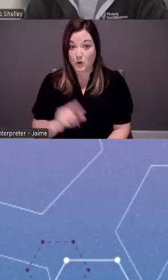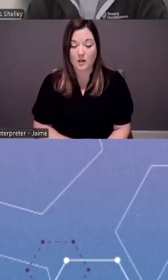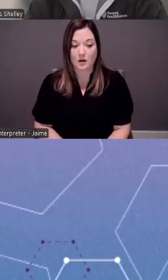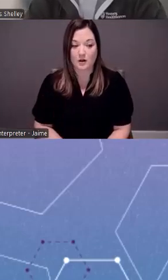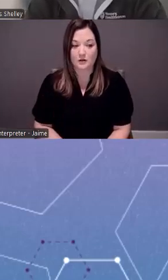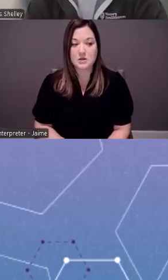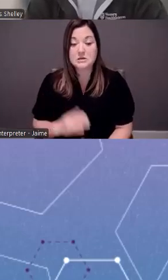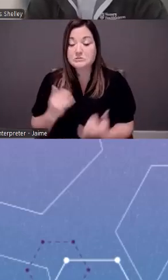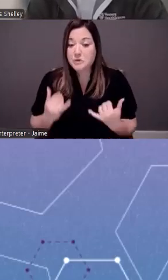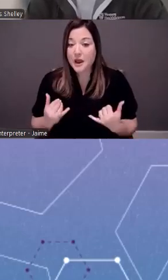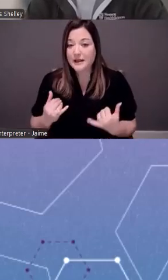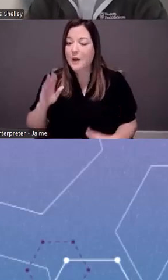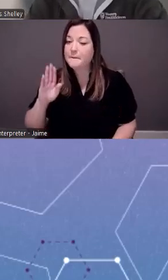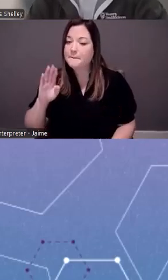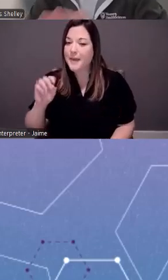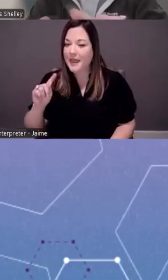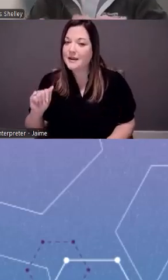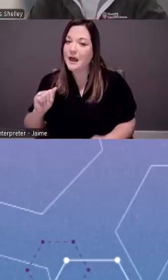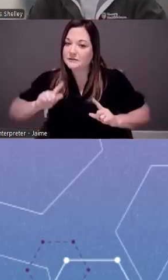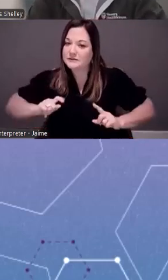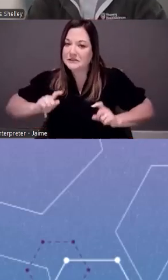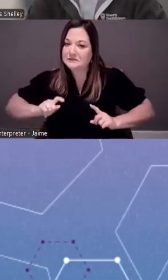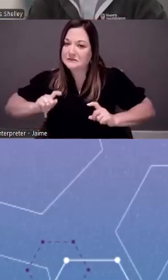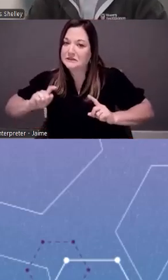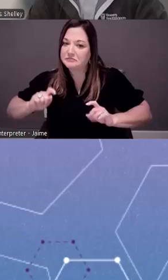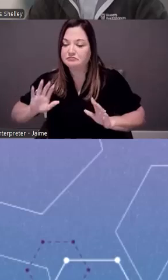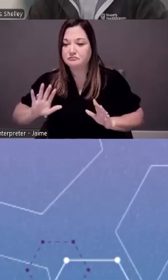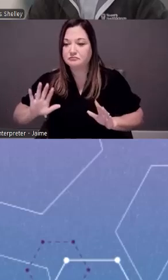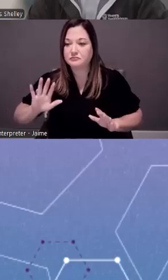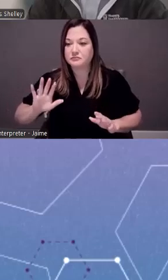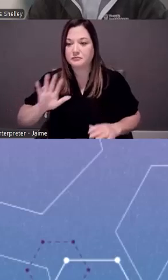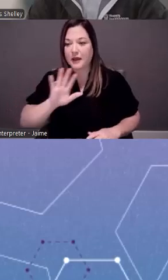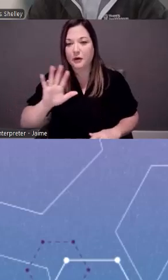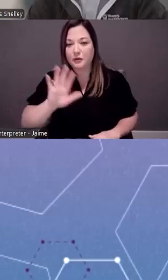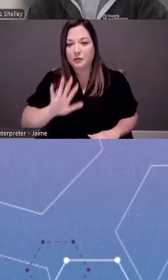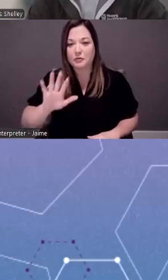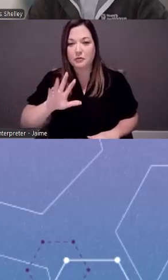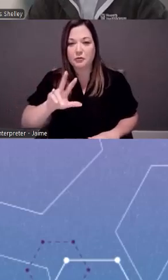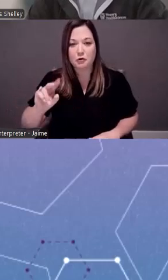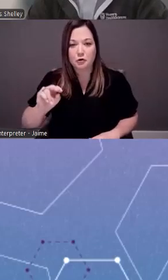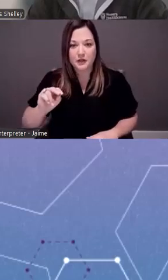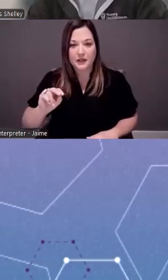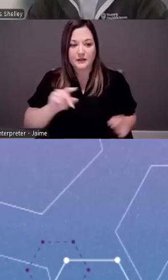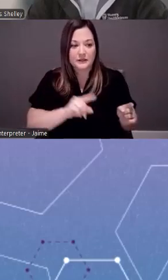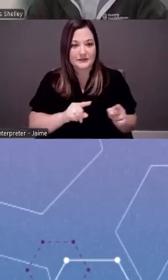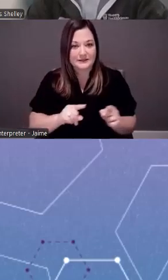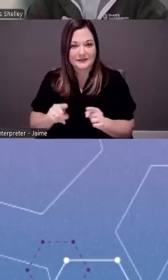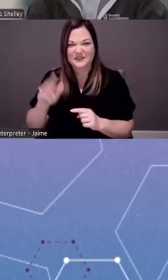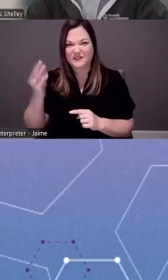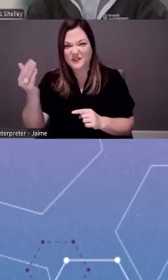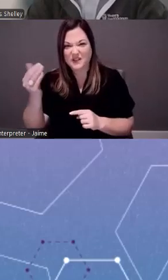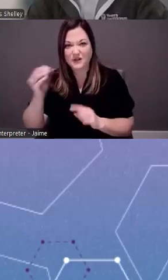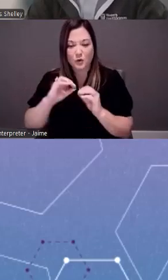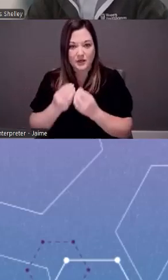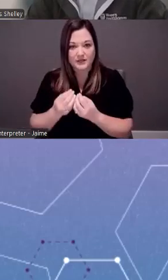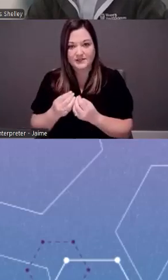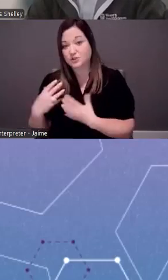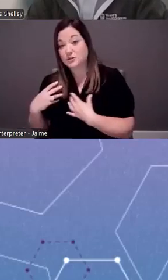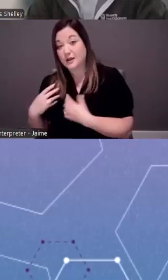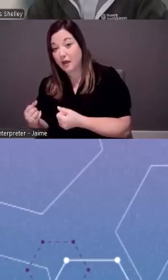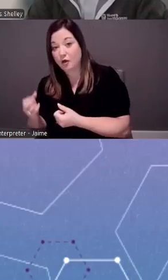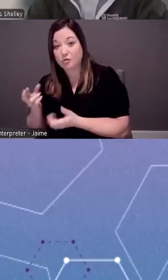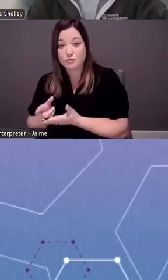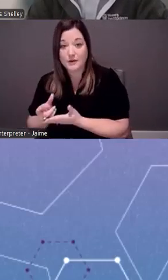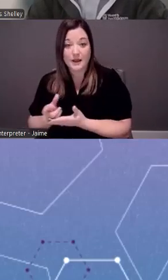beta testing in about 30 instances across 15 organizations, from health and rehab to